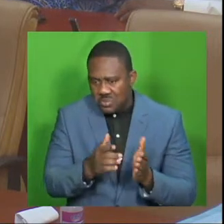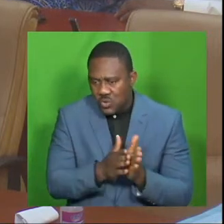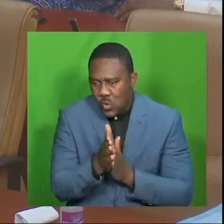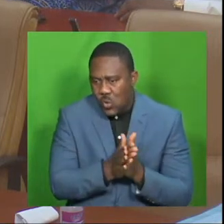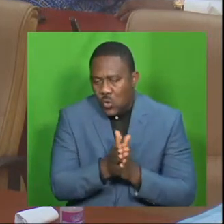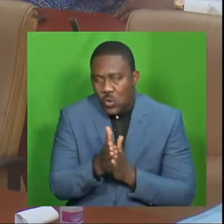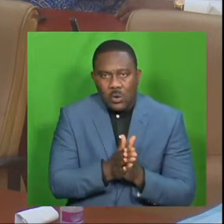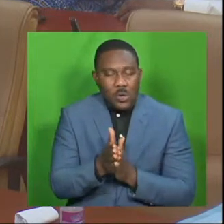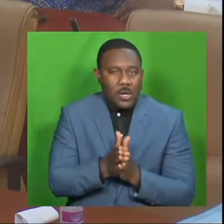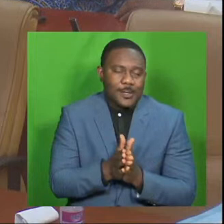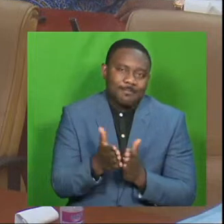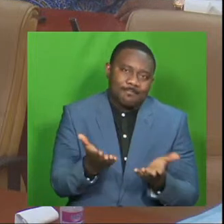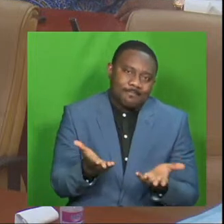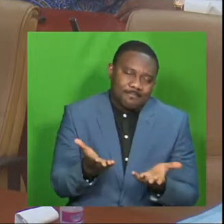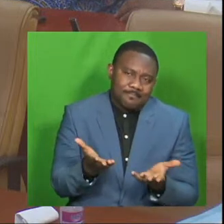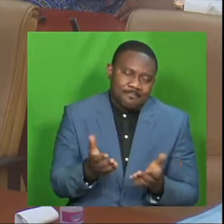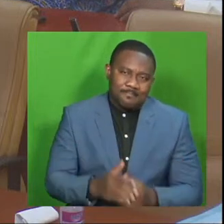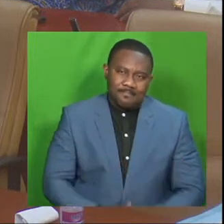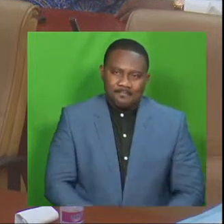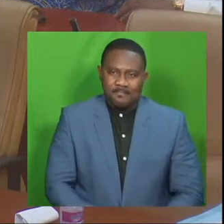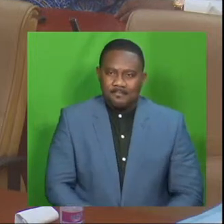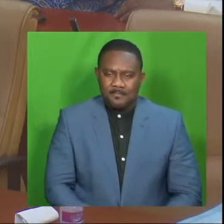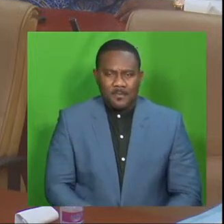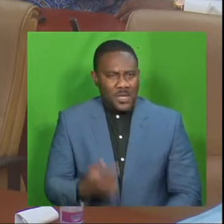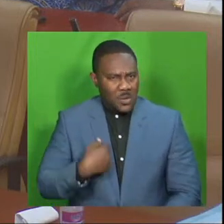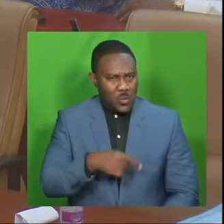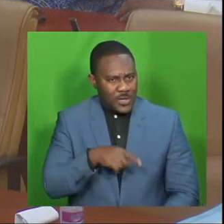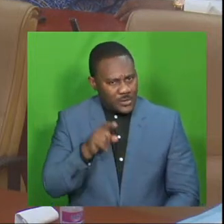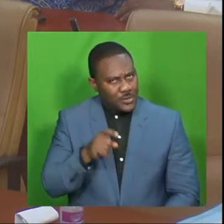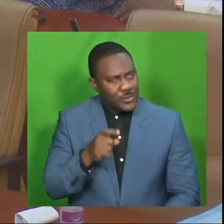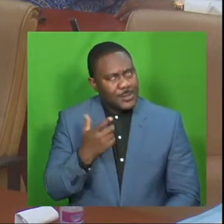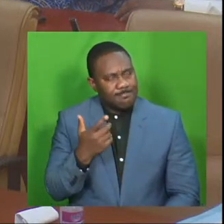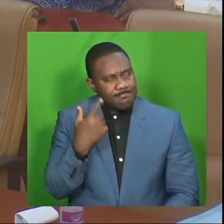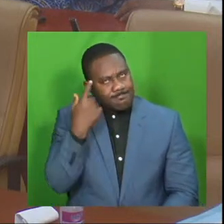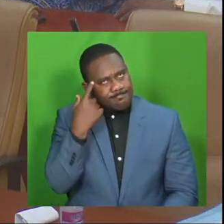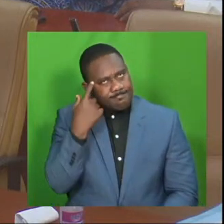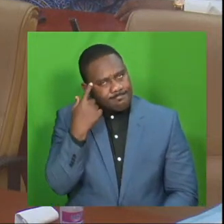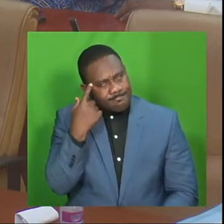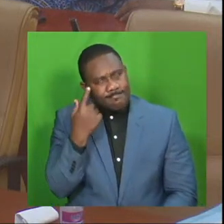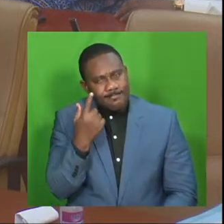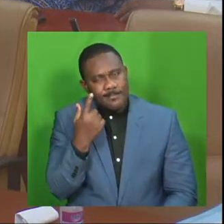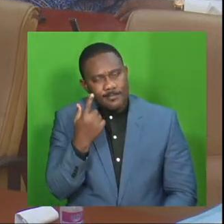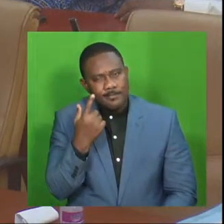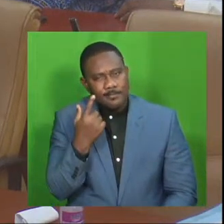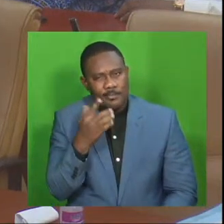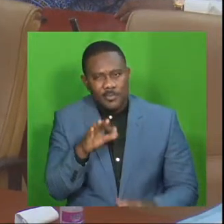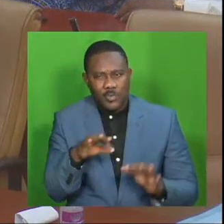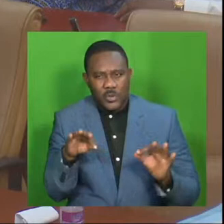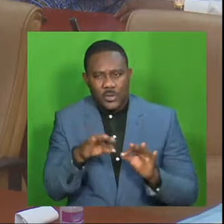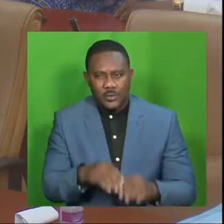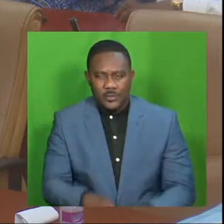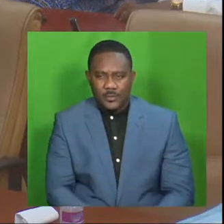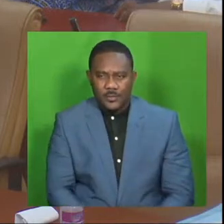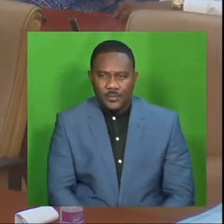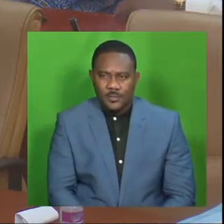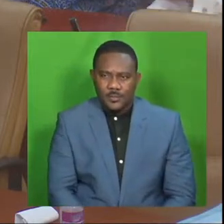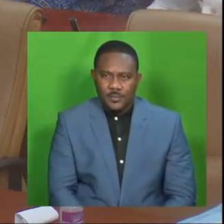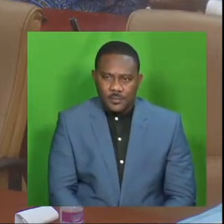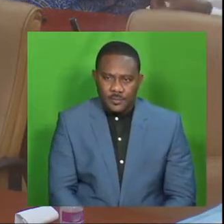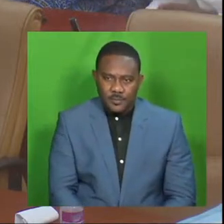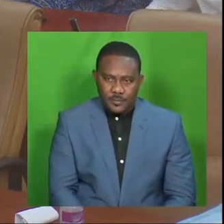in this line of business. And it's something we have to bring up and pay particular attention.